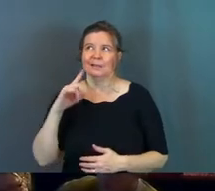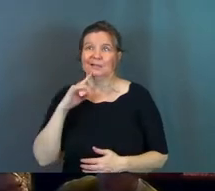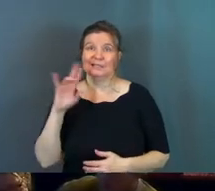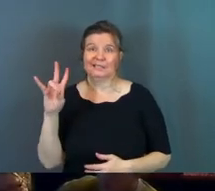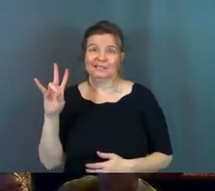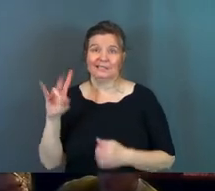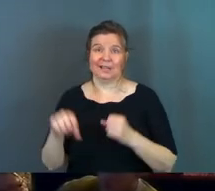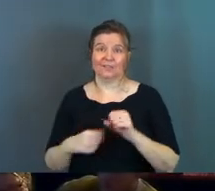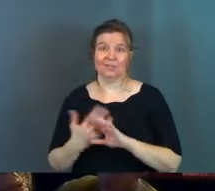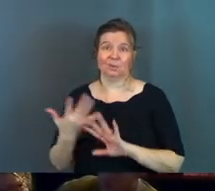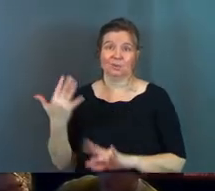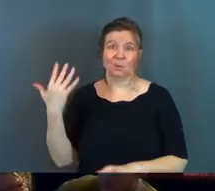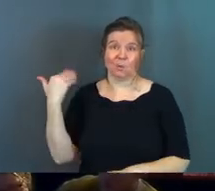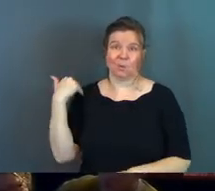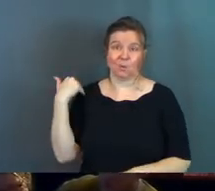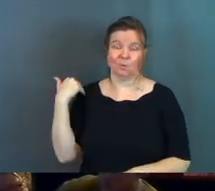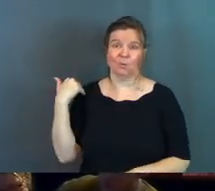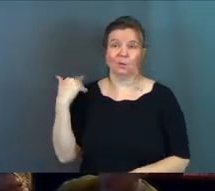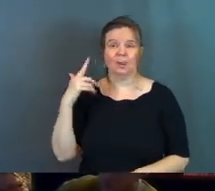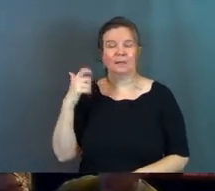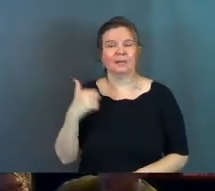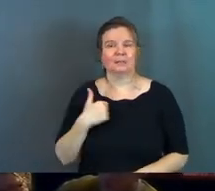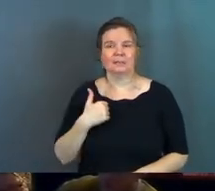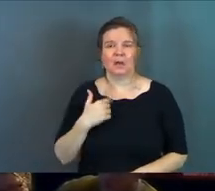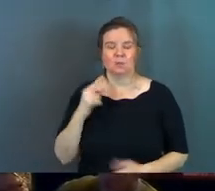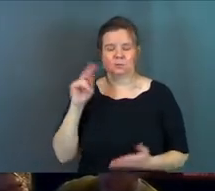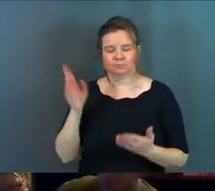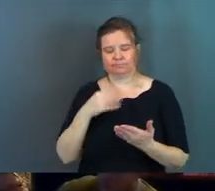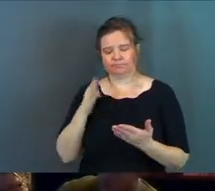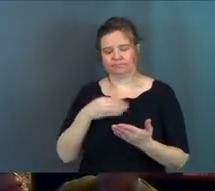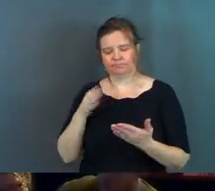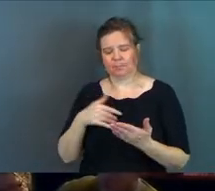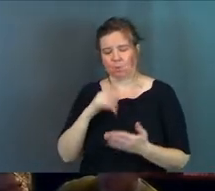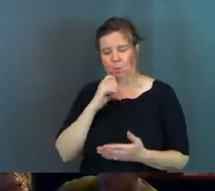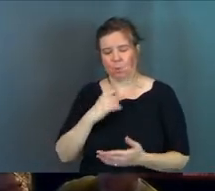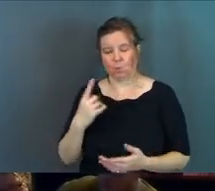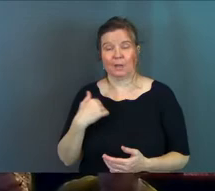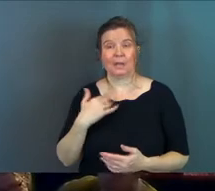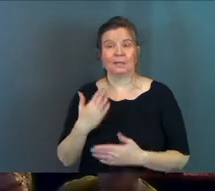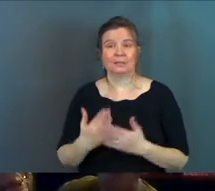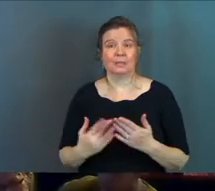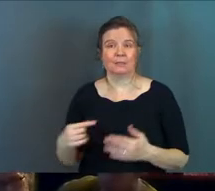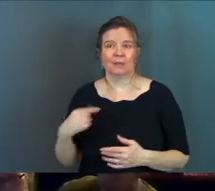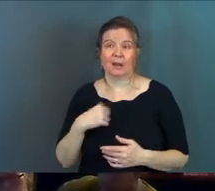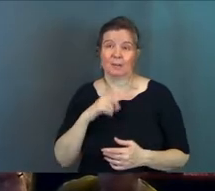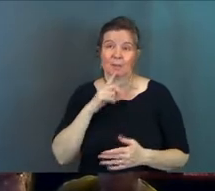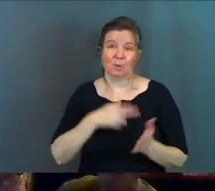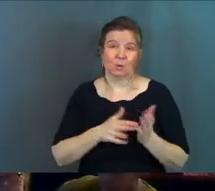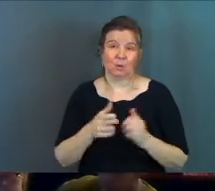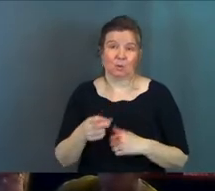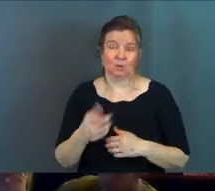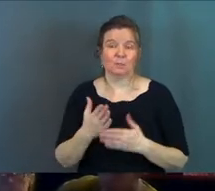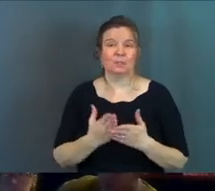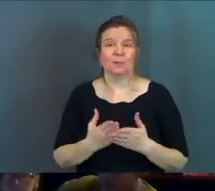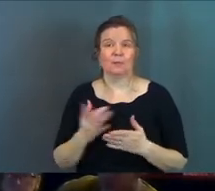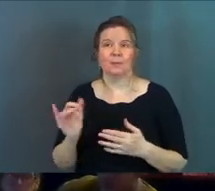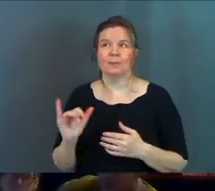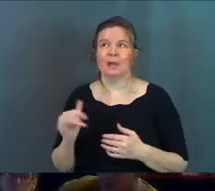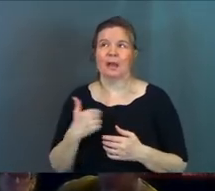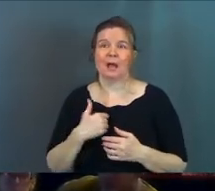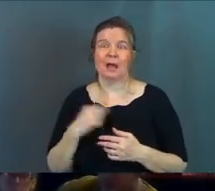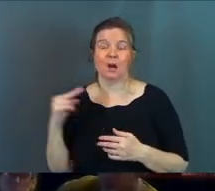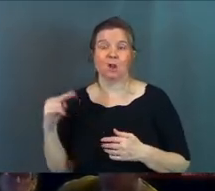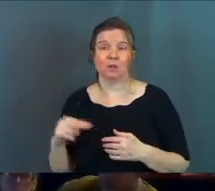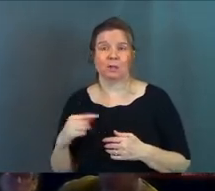literally 7 years ago. Because I was just glancing through these old ones, and some of them, I'll just be real with you, some of them it's like